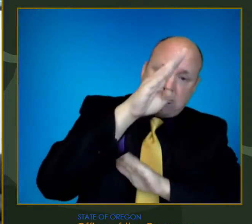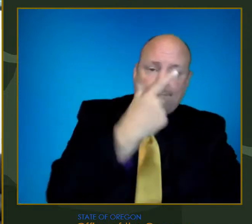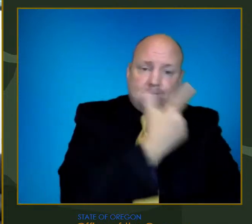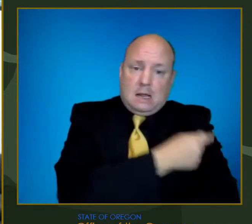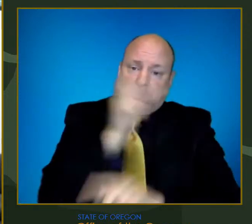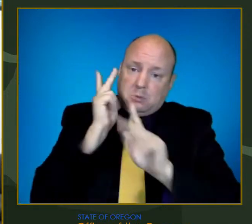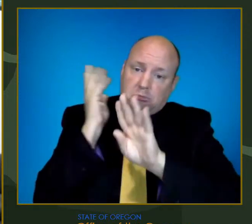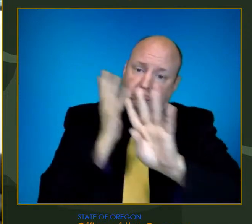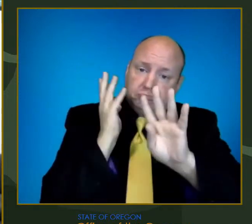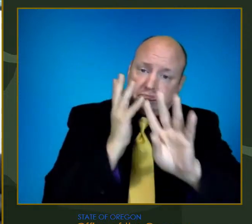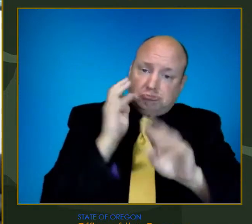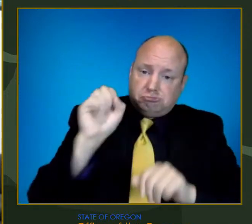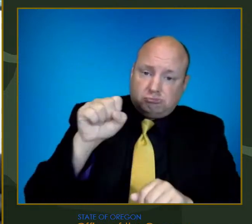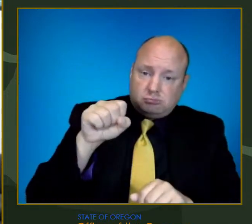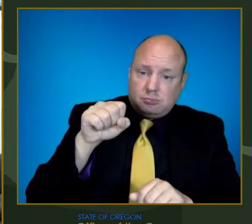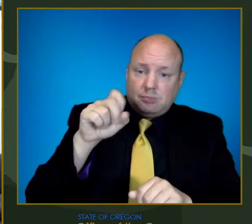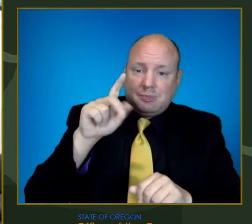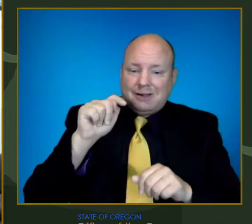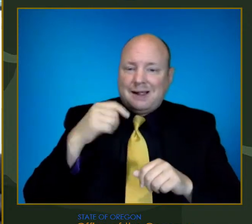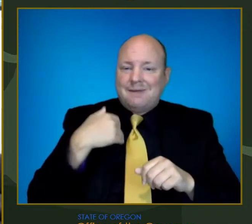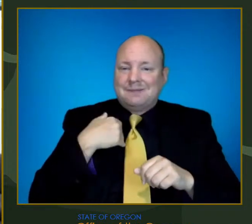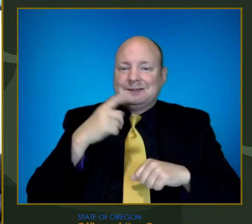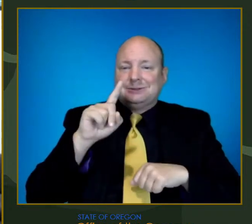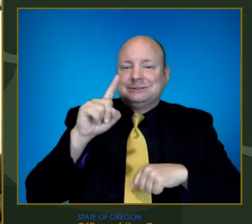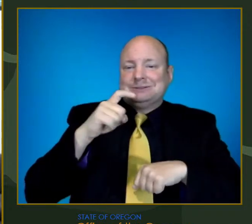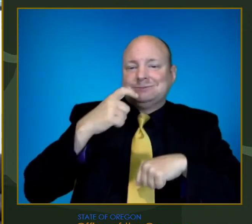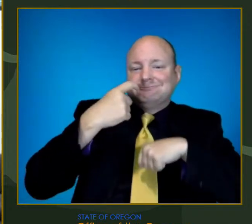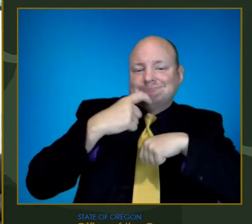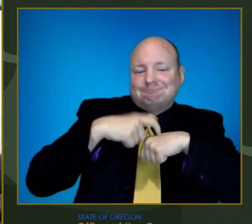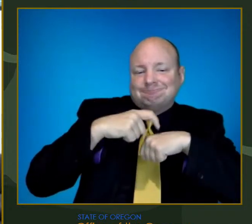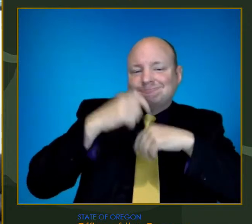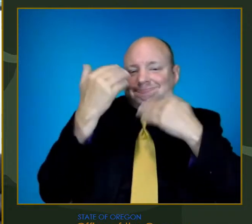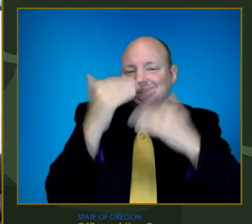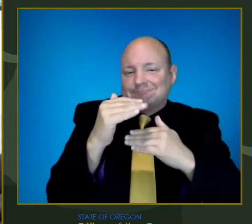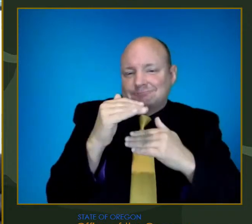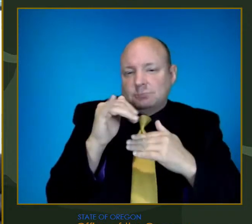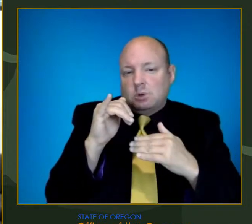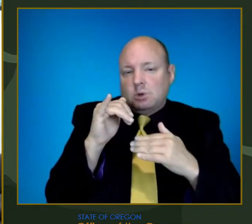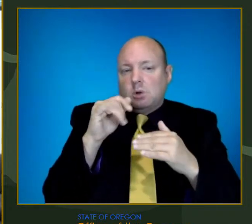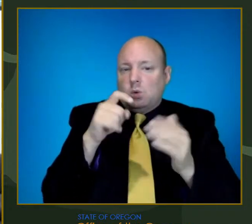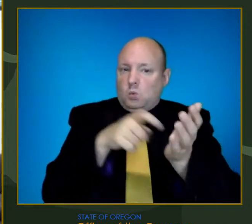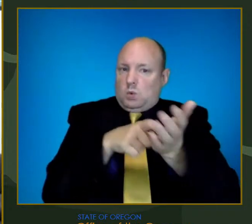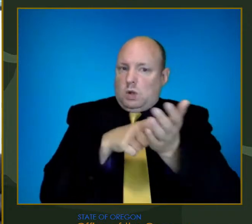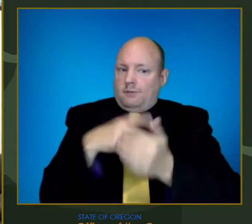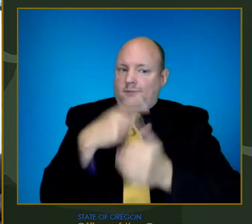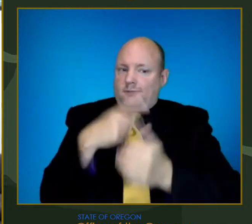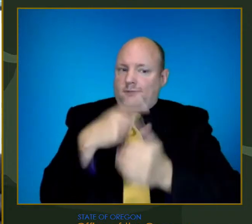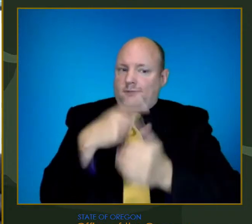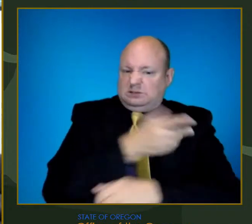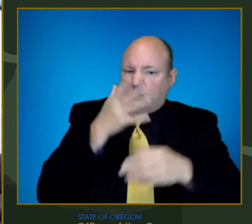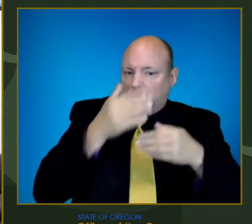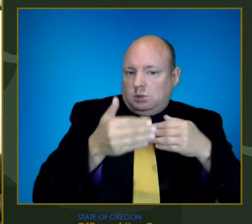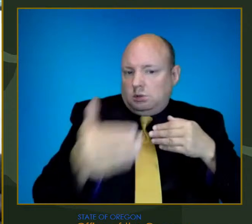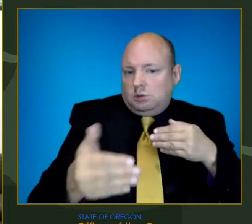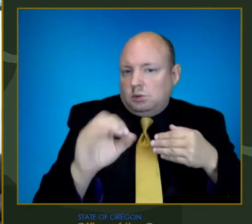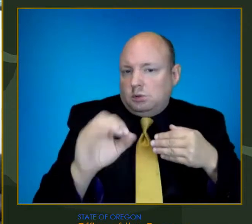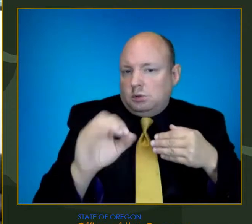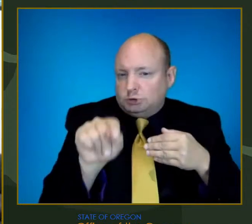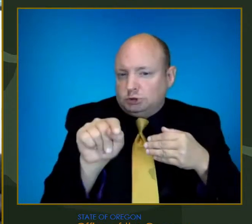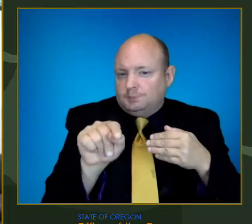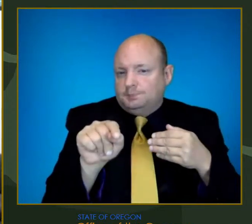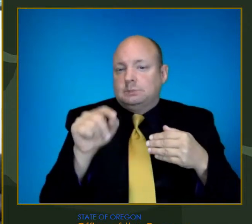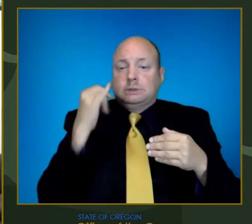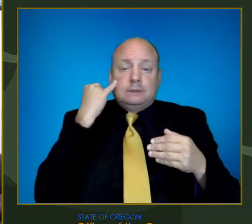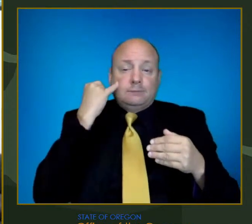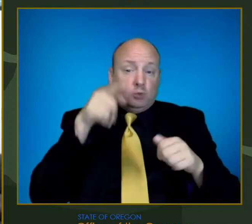until October, but we certainly hope that people who are covered by these requirements, who are going to get vaccinated, do